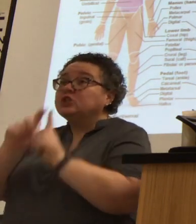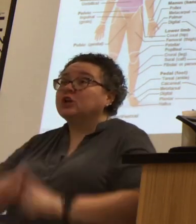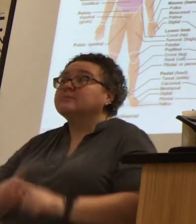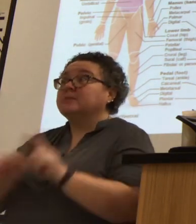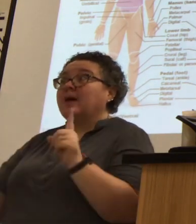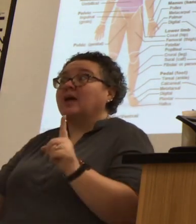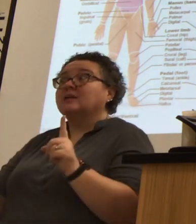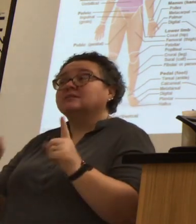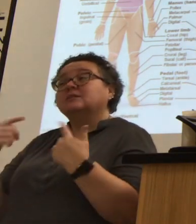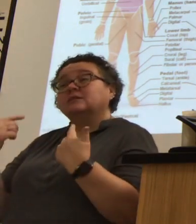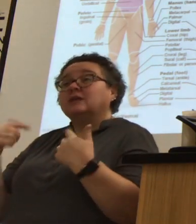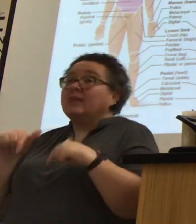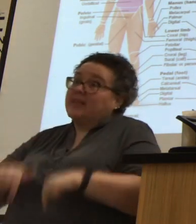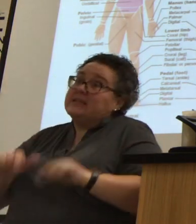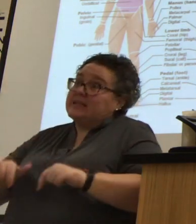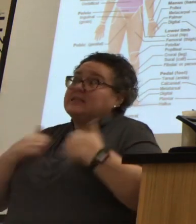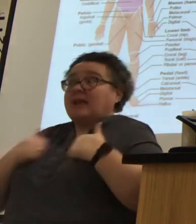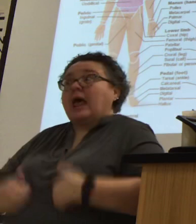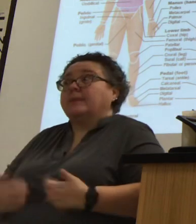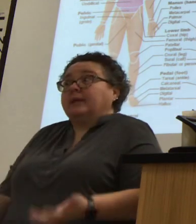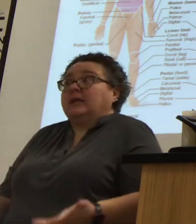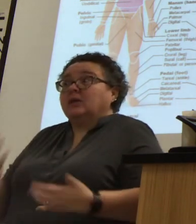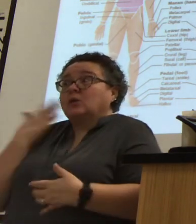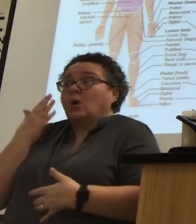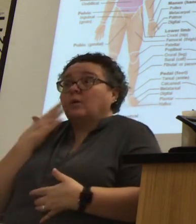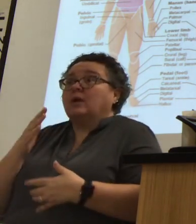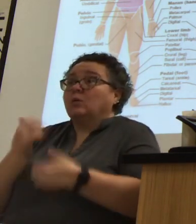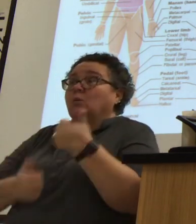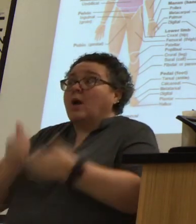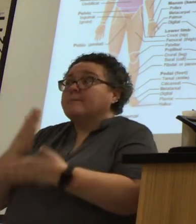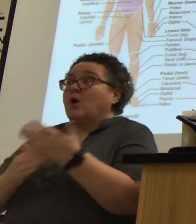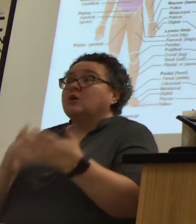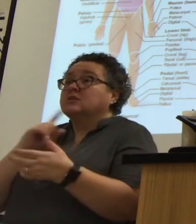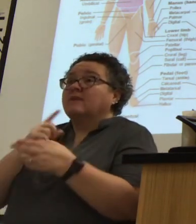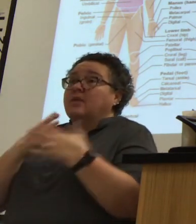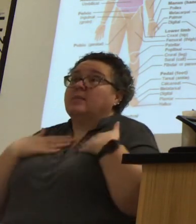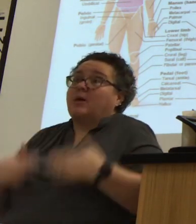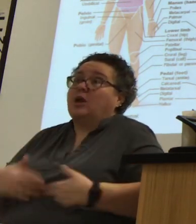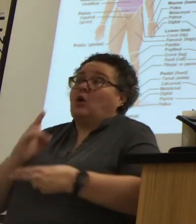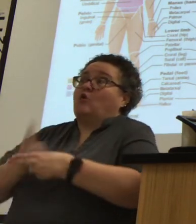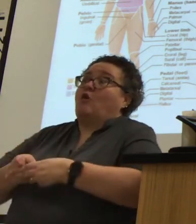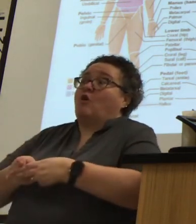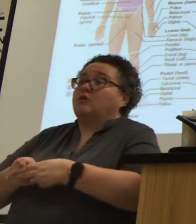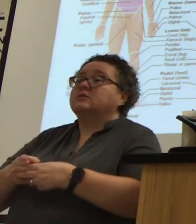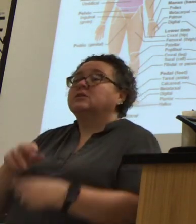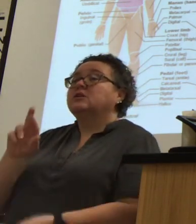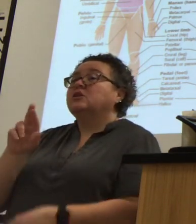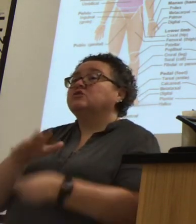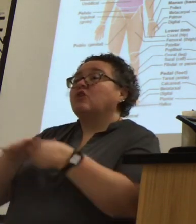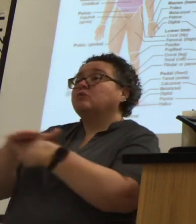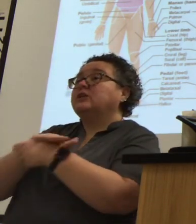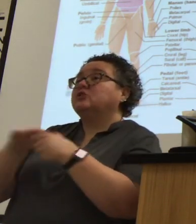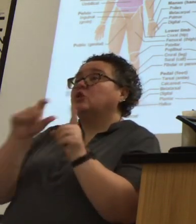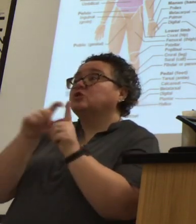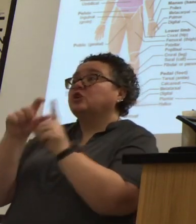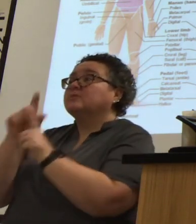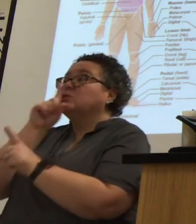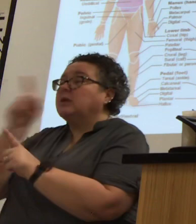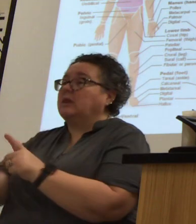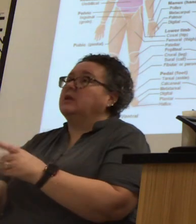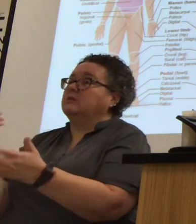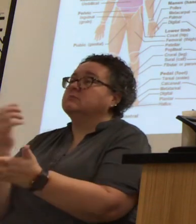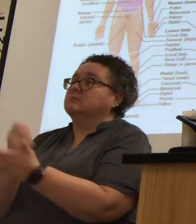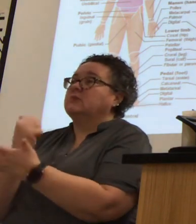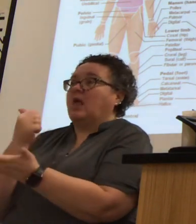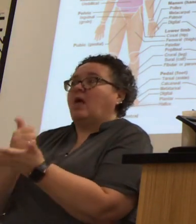for. This is anatomy, knowing what parts of the body are called. So the regional terms are very useful for what's